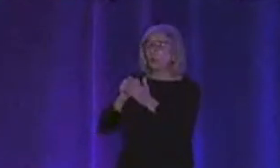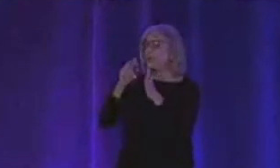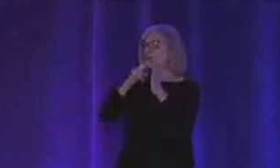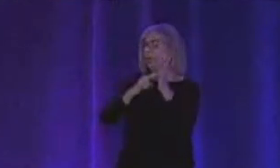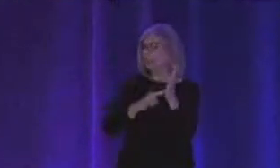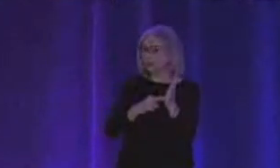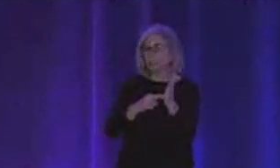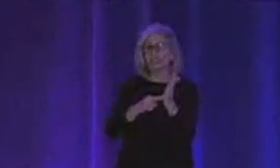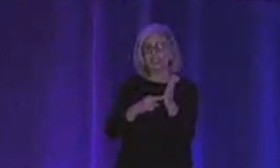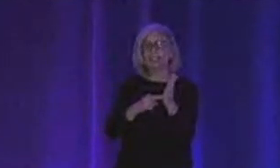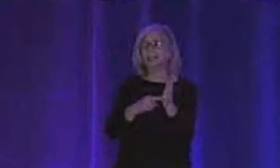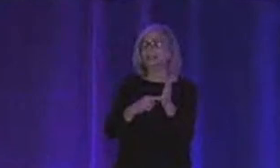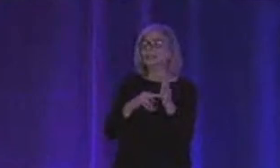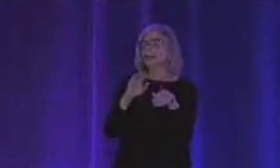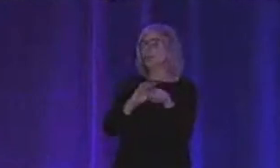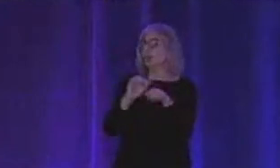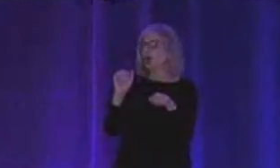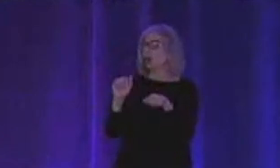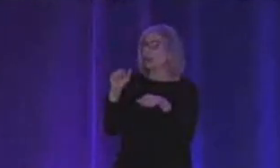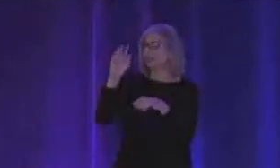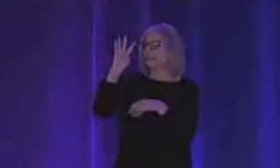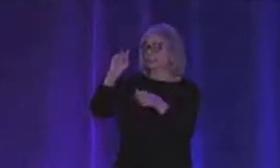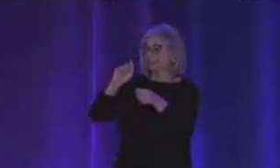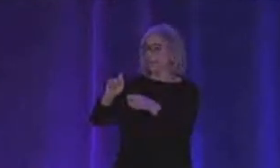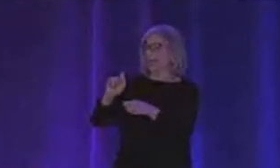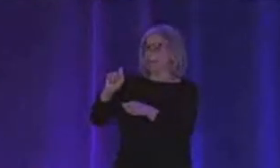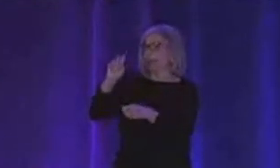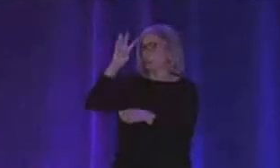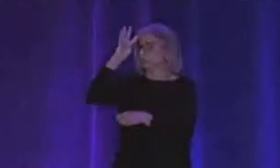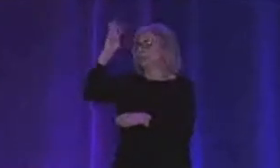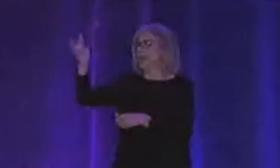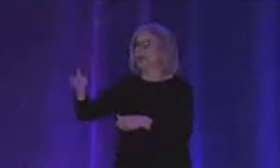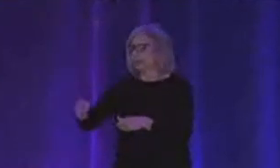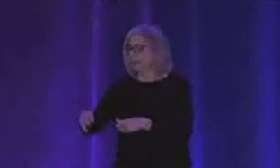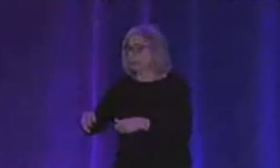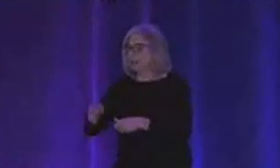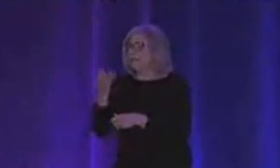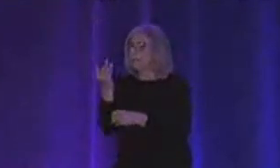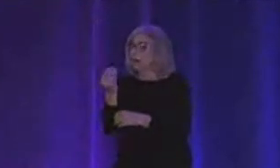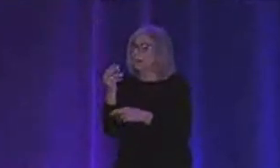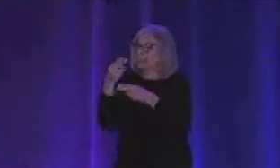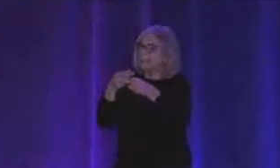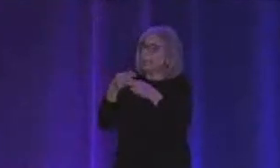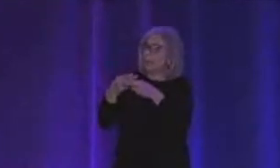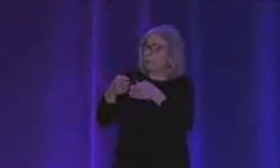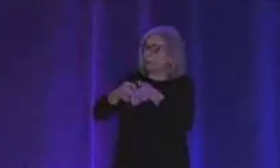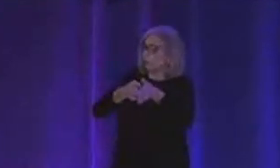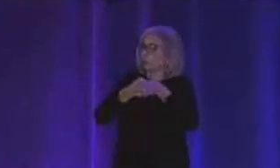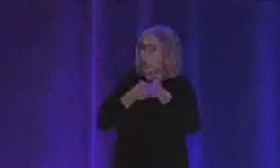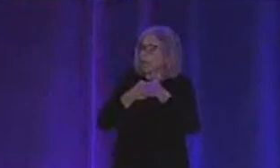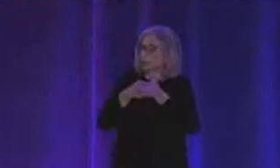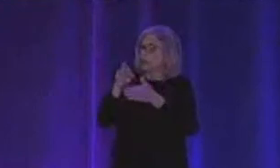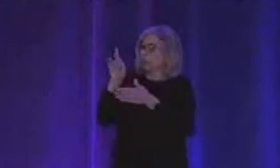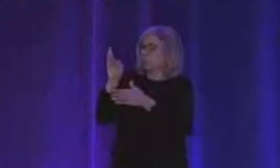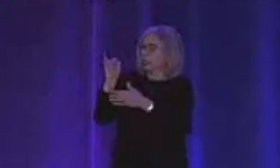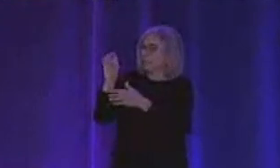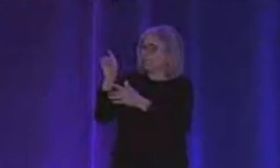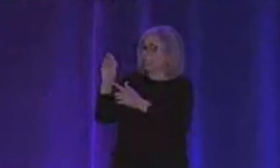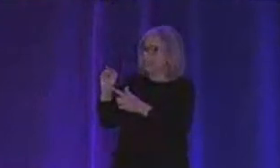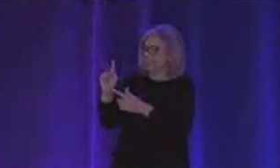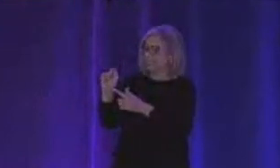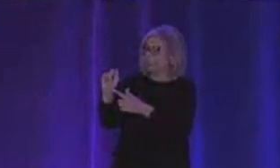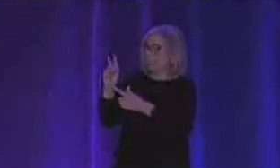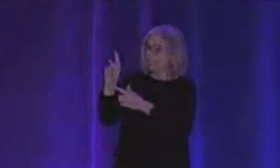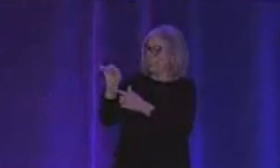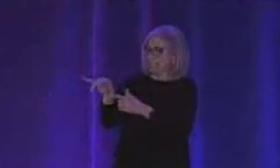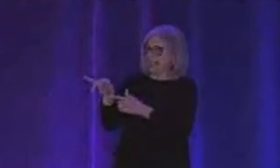registration, called the .create, you pass in a property called require resident key. You set that to true. And